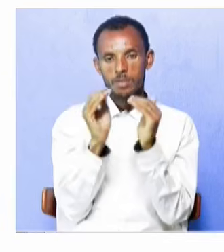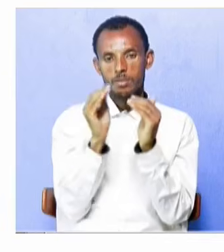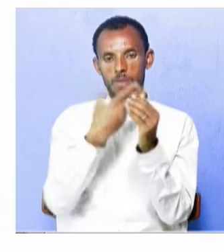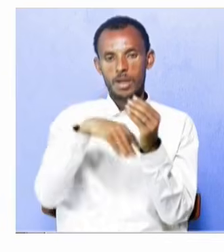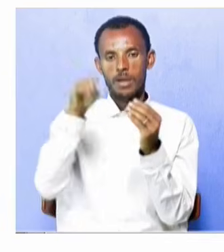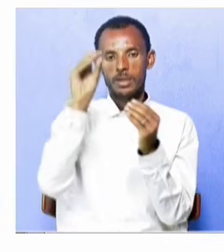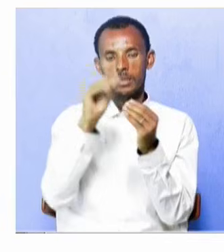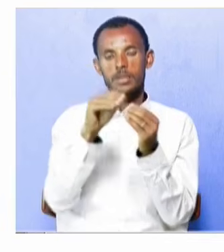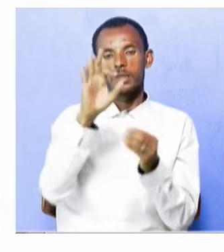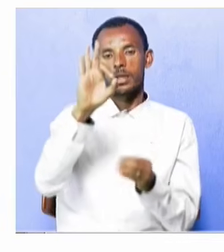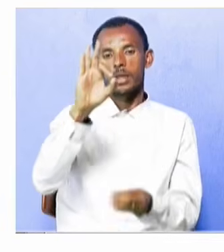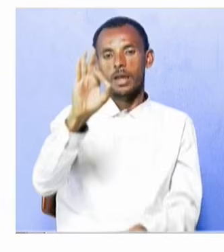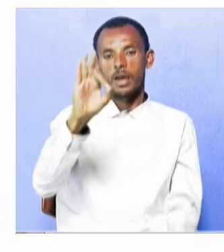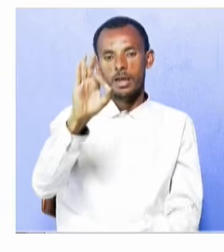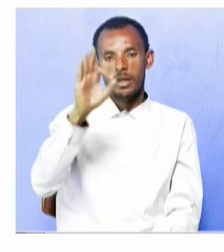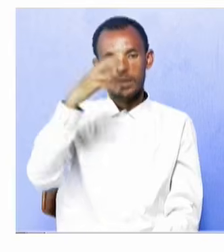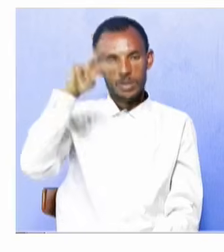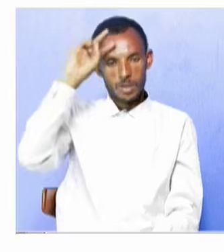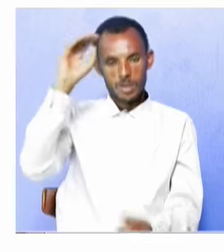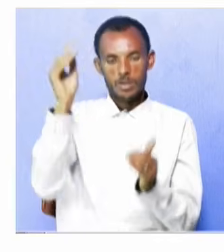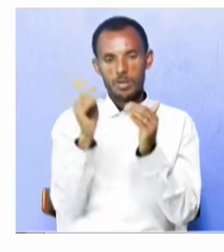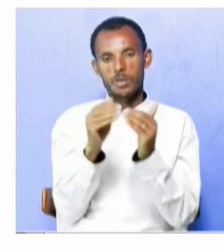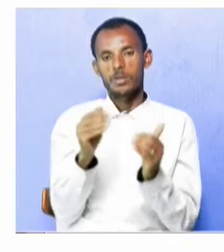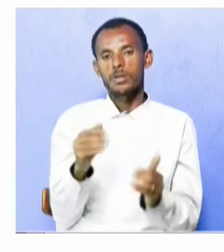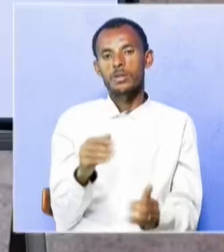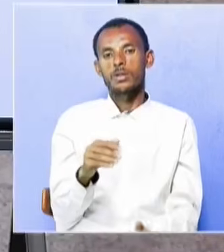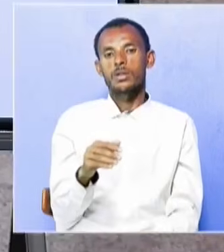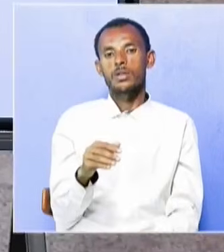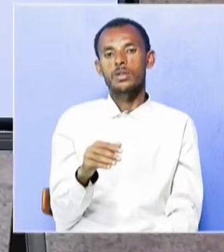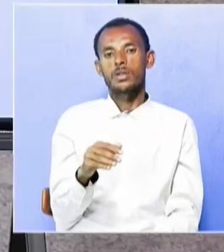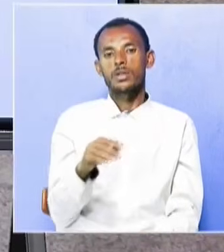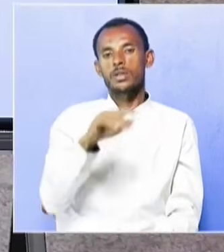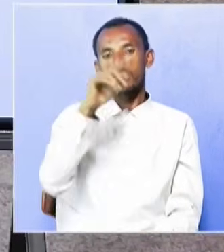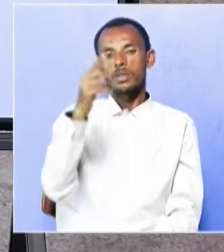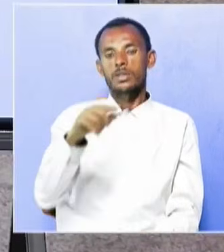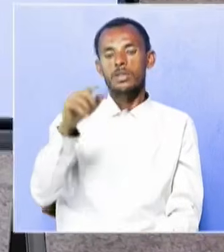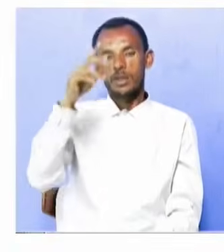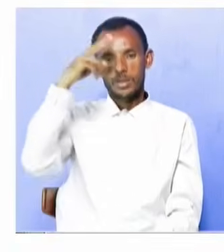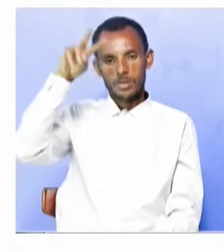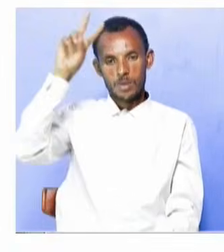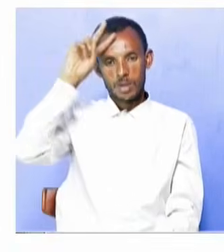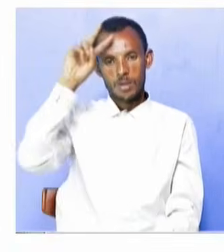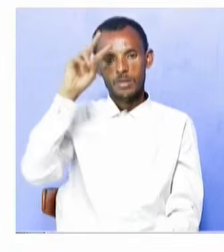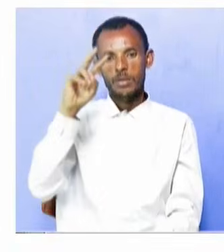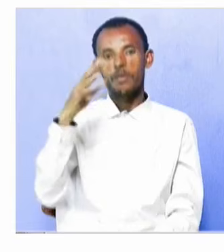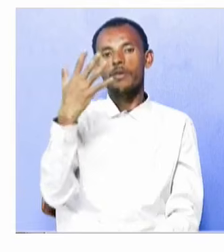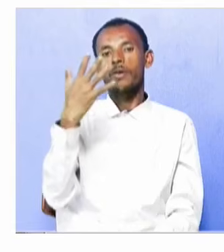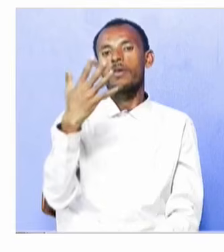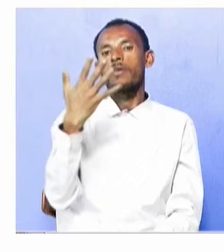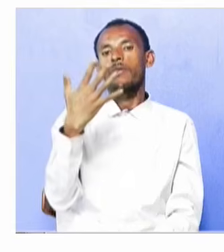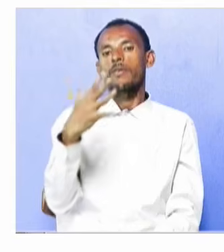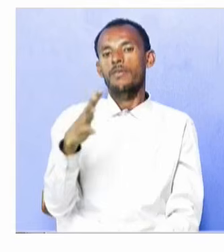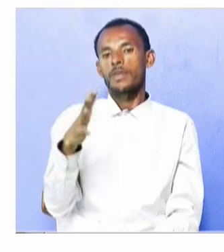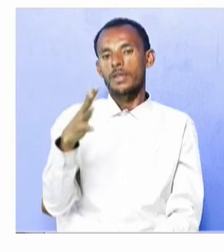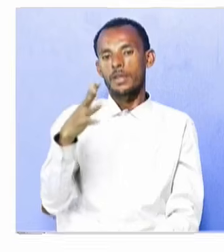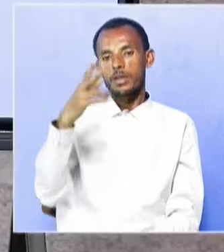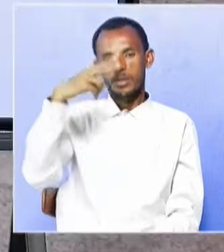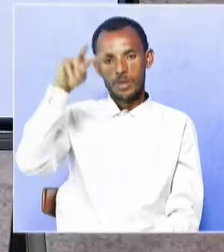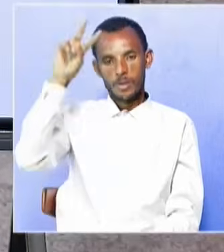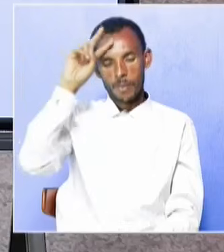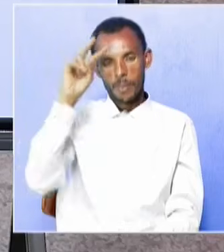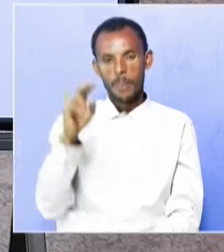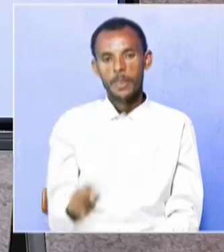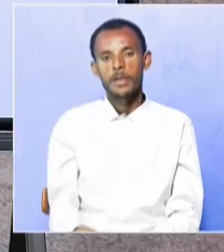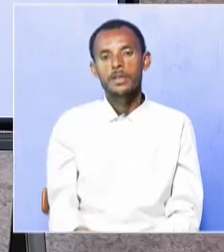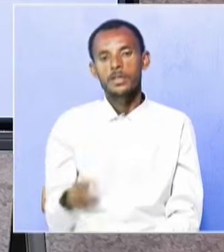plus 9 squared is equal to z squared, which is 15 squared, okay?